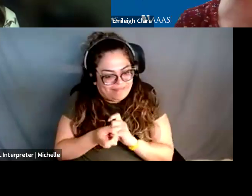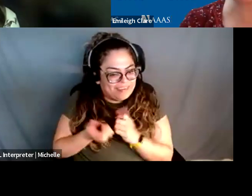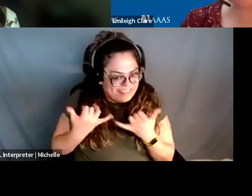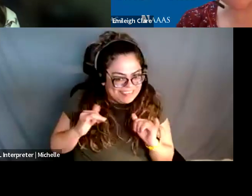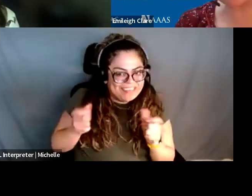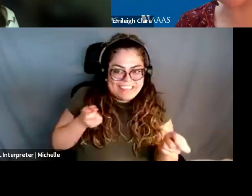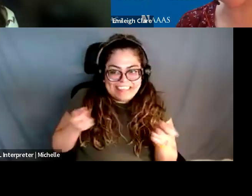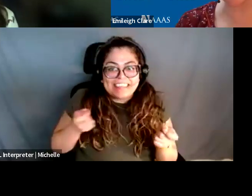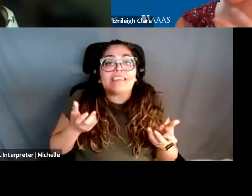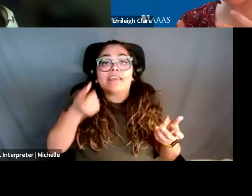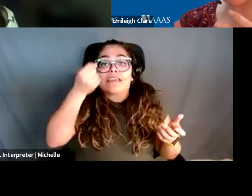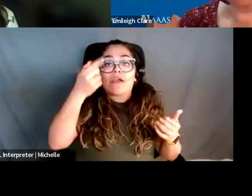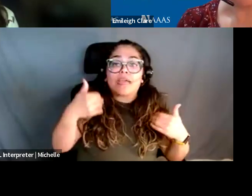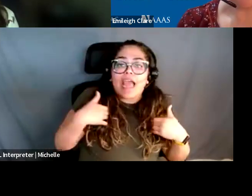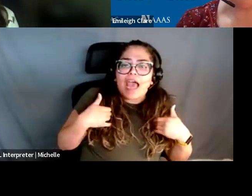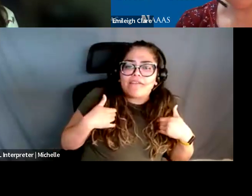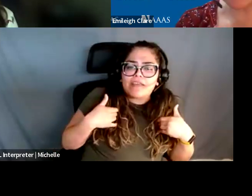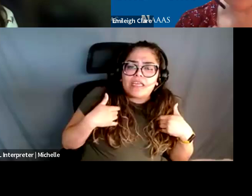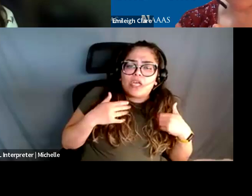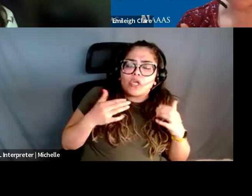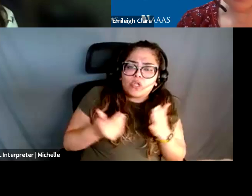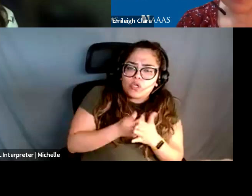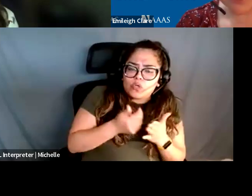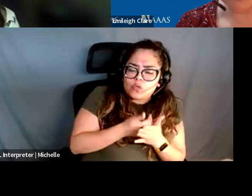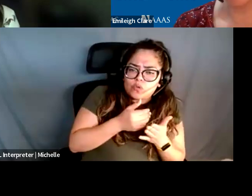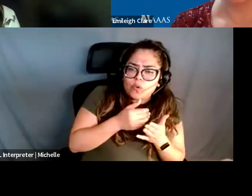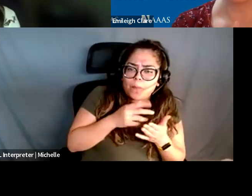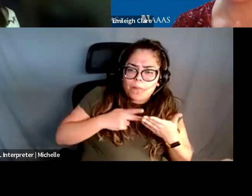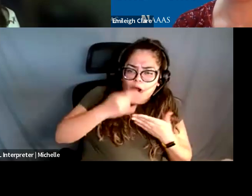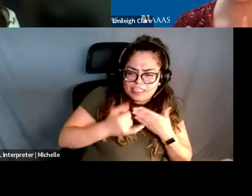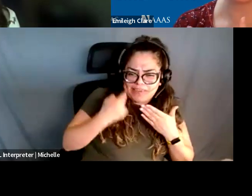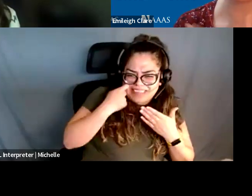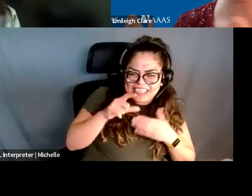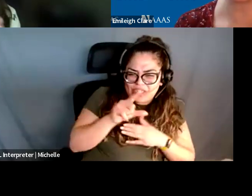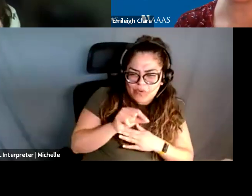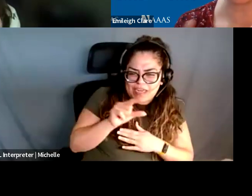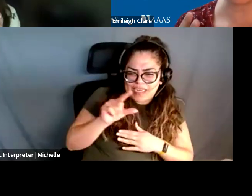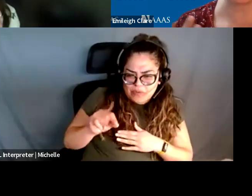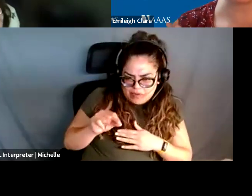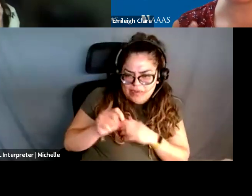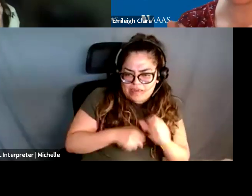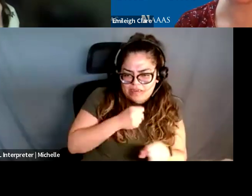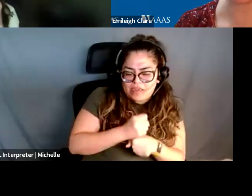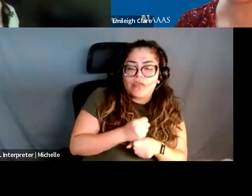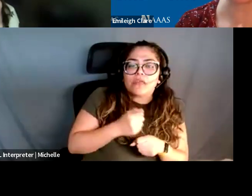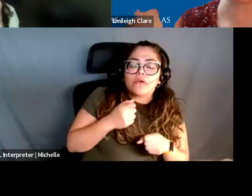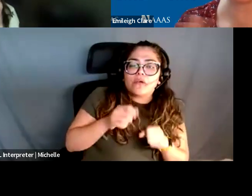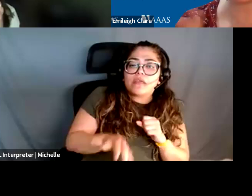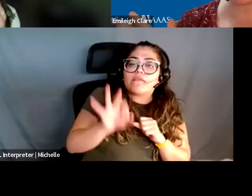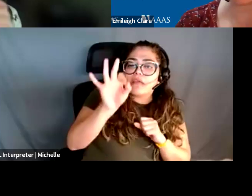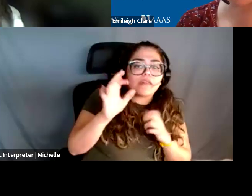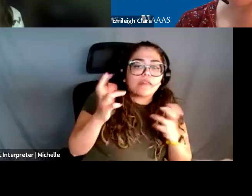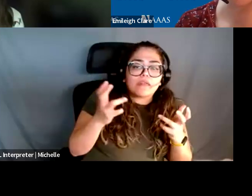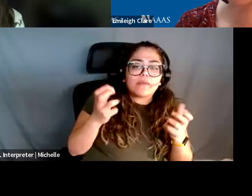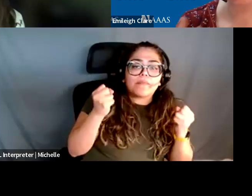a governance modernization project, and this was, gosh, I think this was back in like 2020, because we understood that many of our